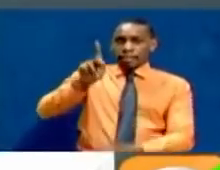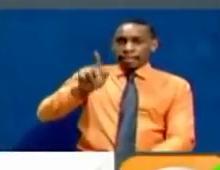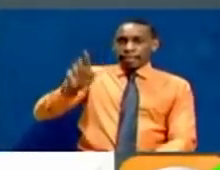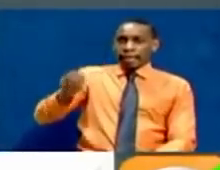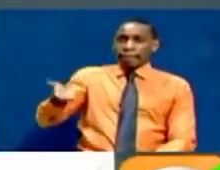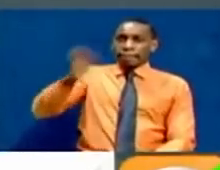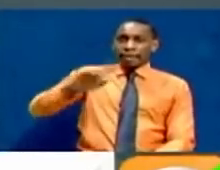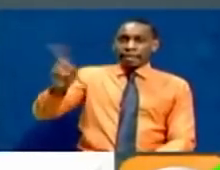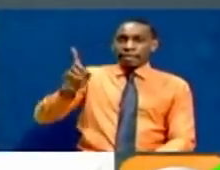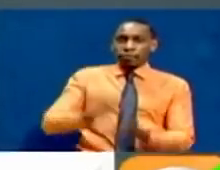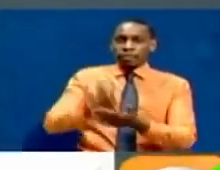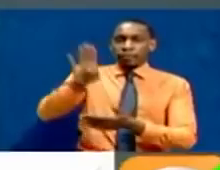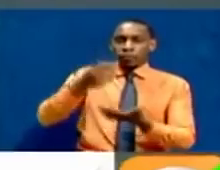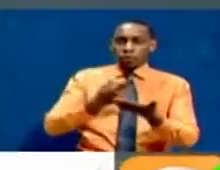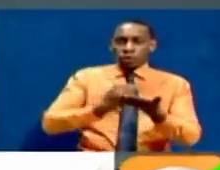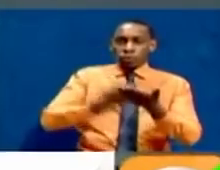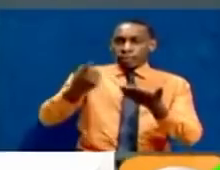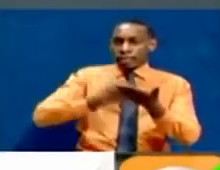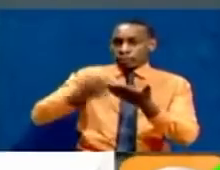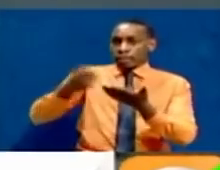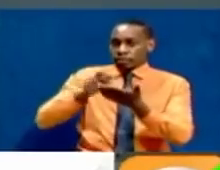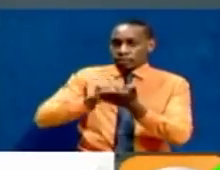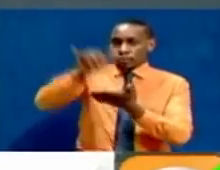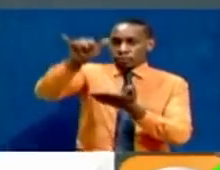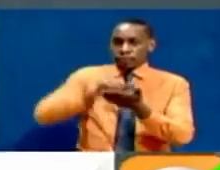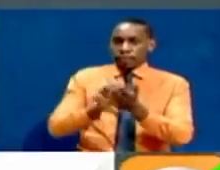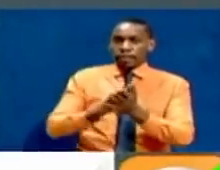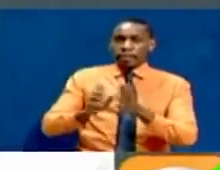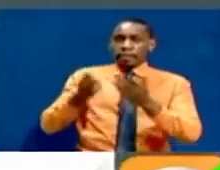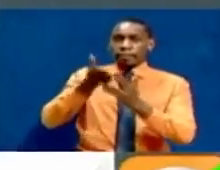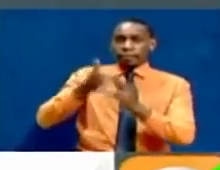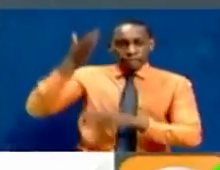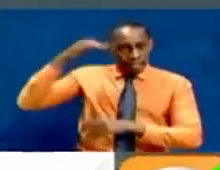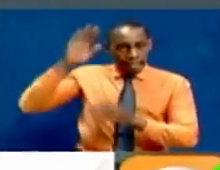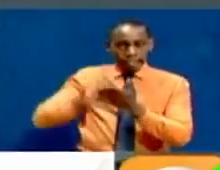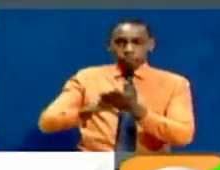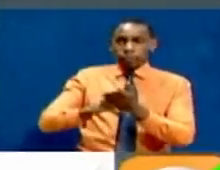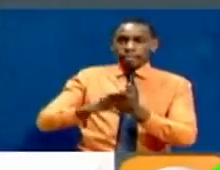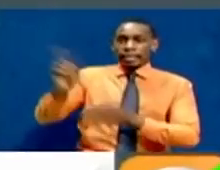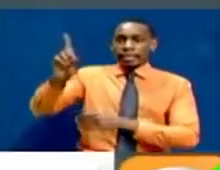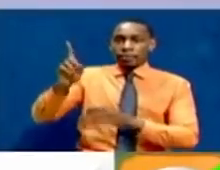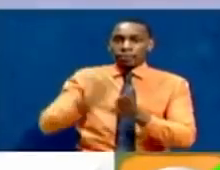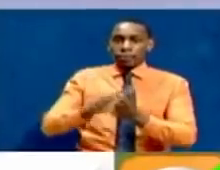to Nairobi, with four scheduled weekly flights between Amsterdam Schiphol and Nairobi and weekly flights between Charles de